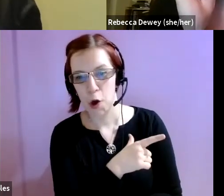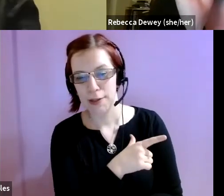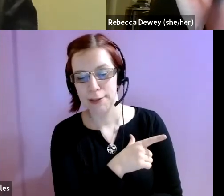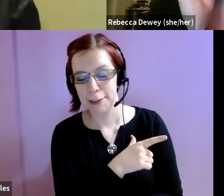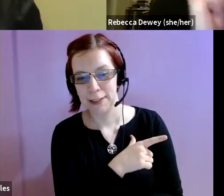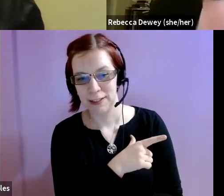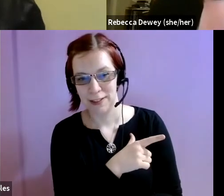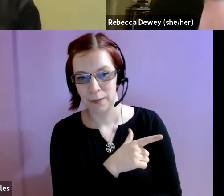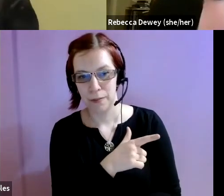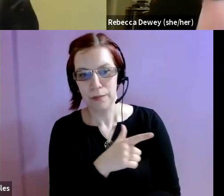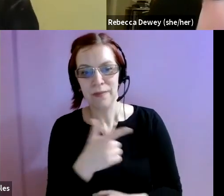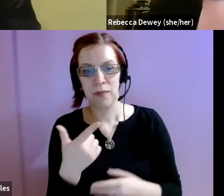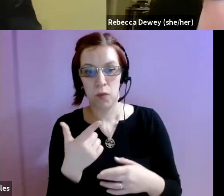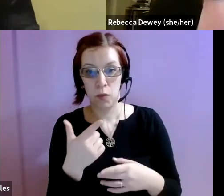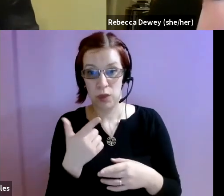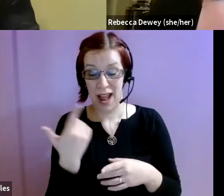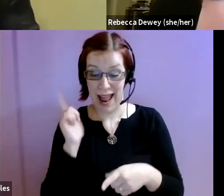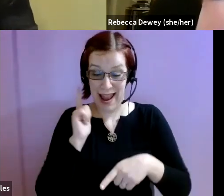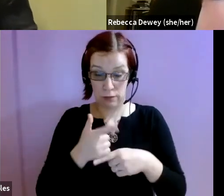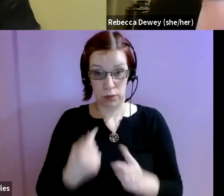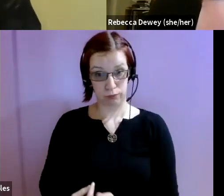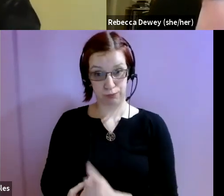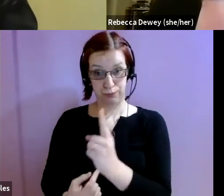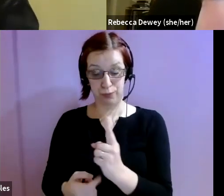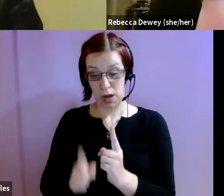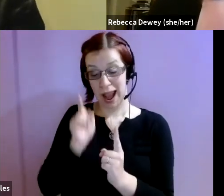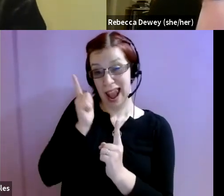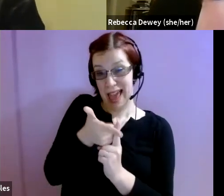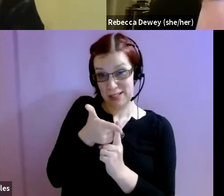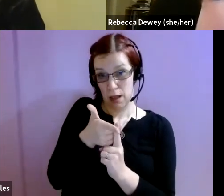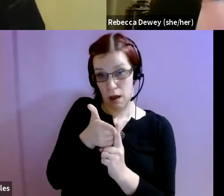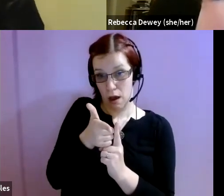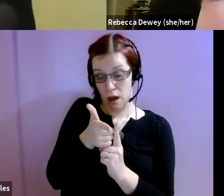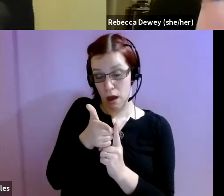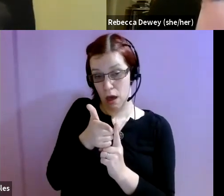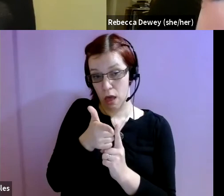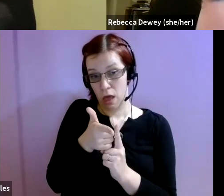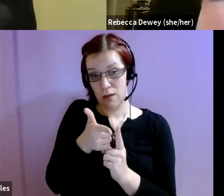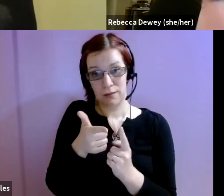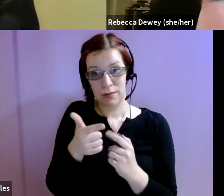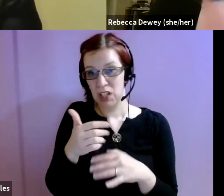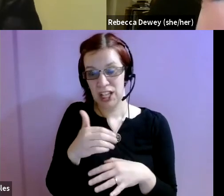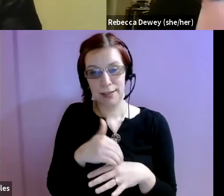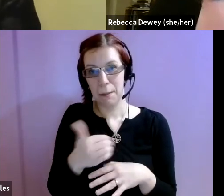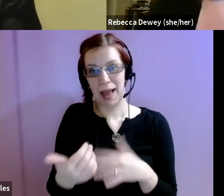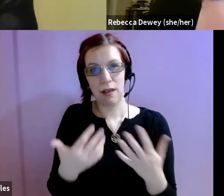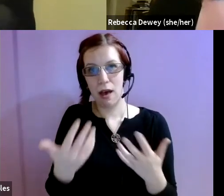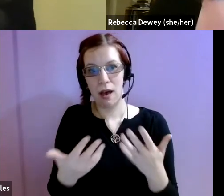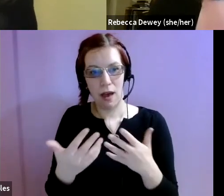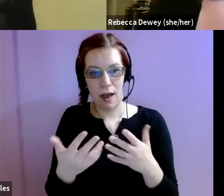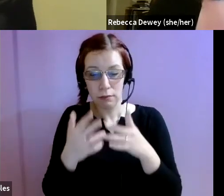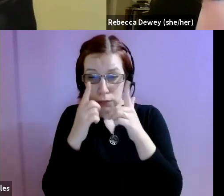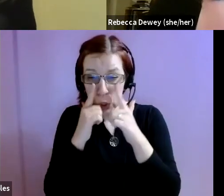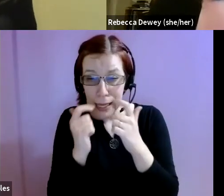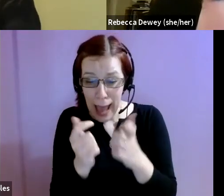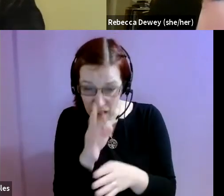you've put your laser on your spacecraft, you've sent it out, and no matter how sort of, carefully you